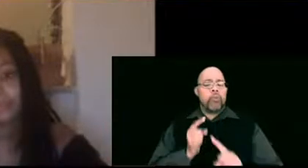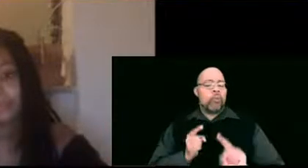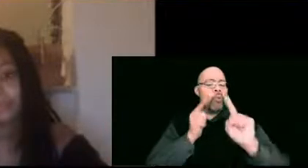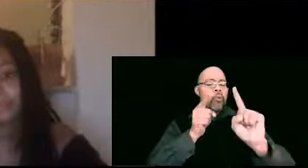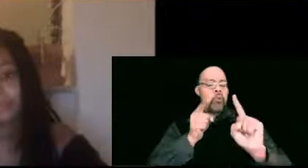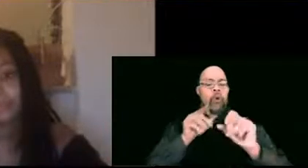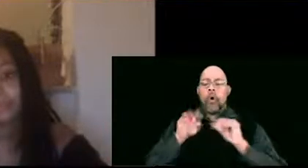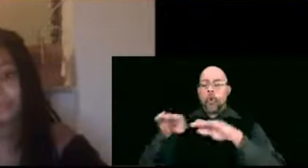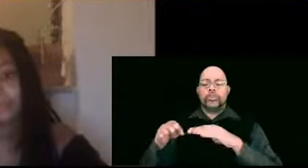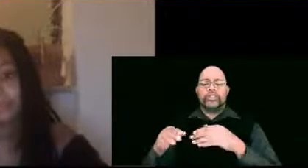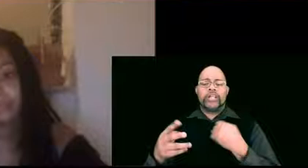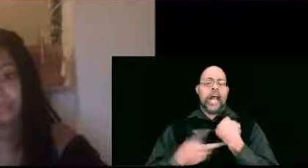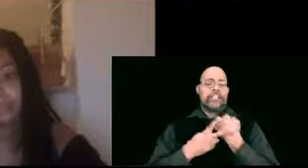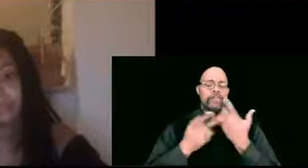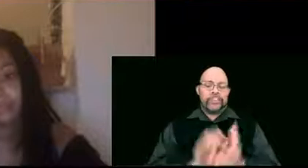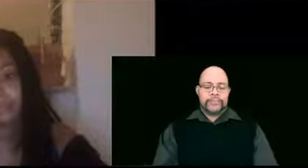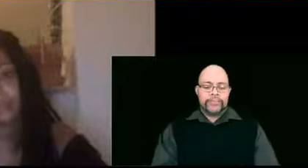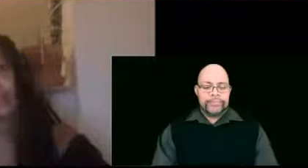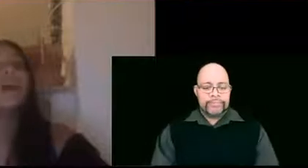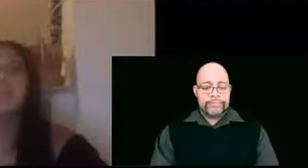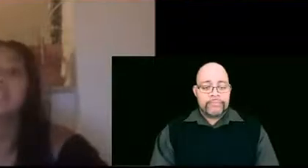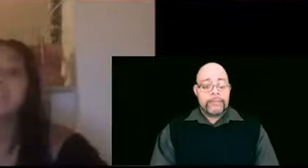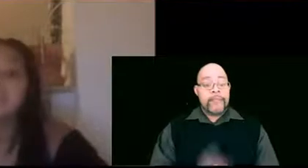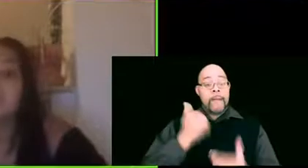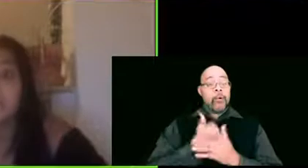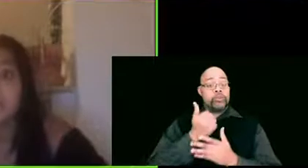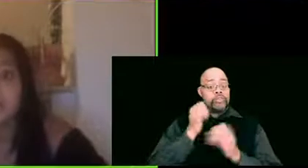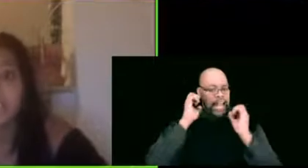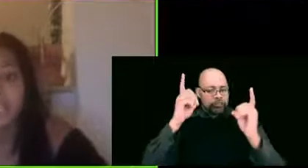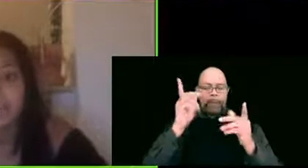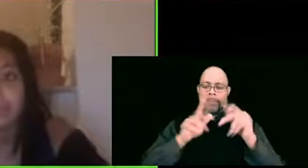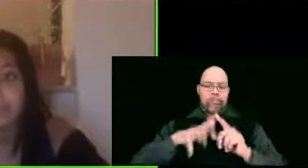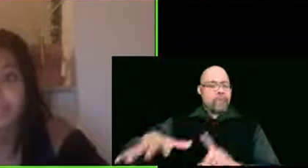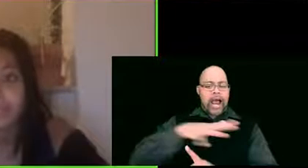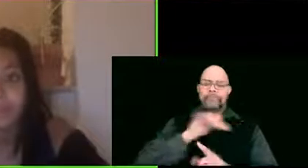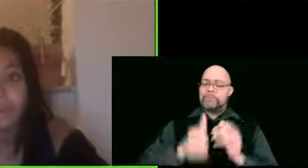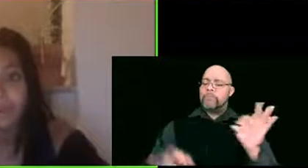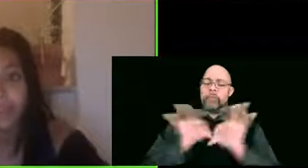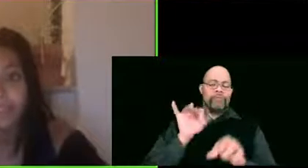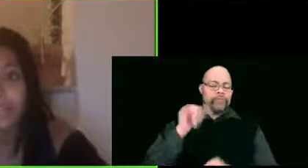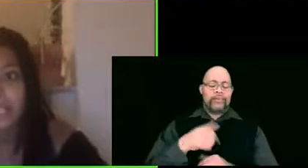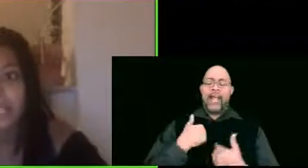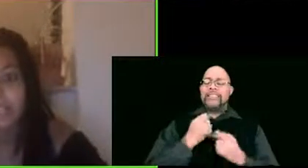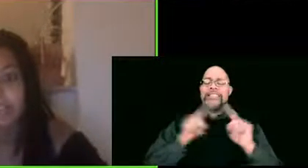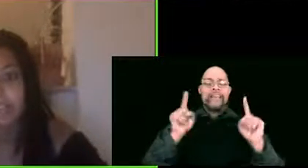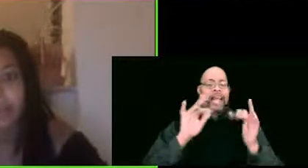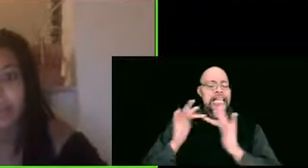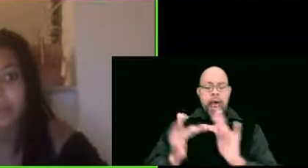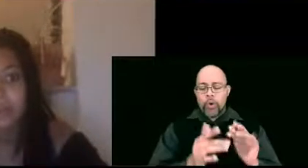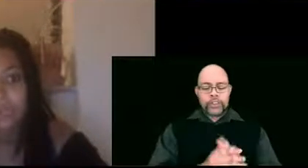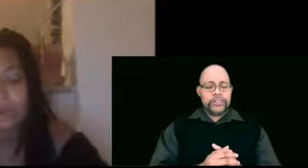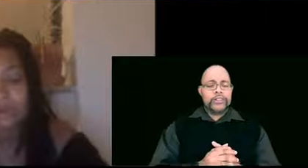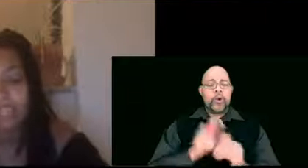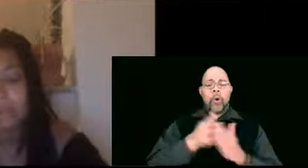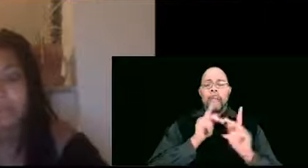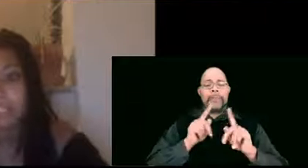work towards ocean conservation? I think the most important thing is that you educate people around you. We all have such different